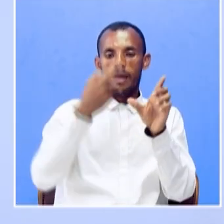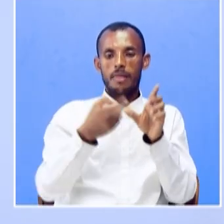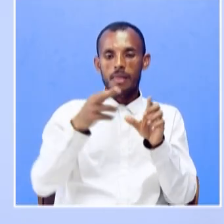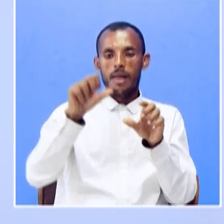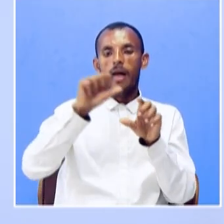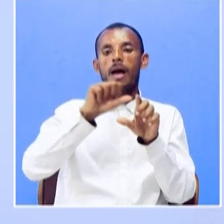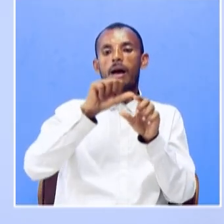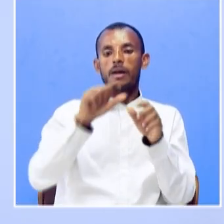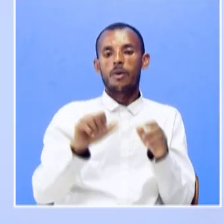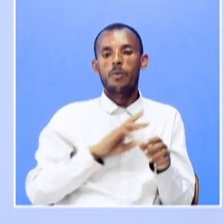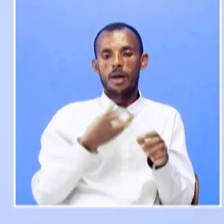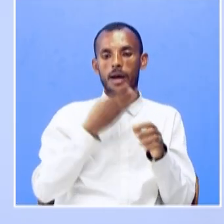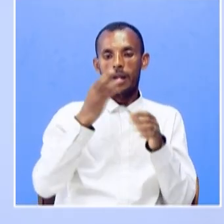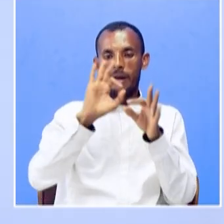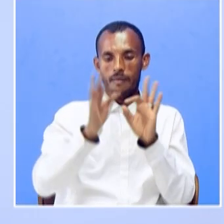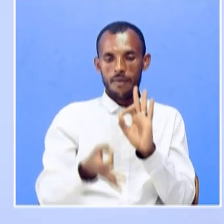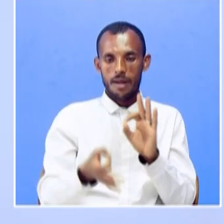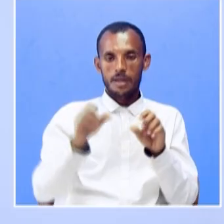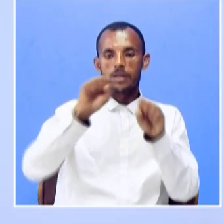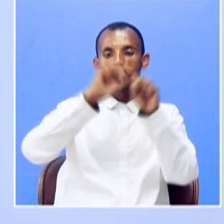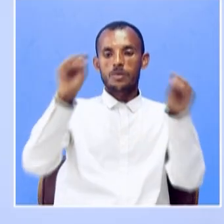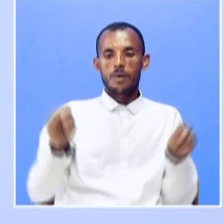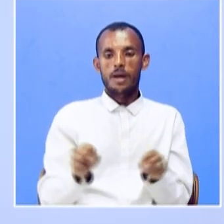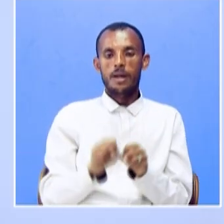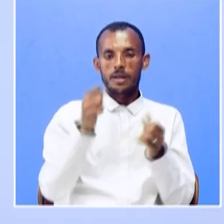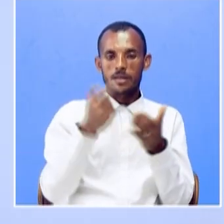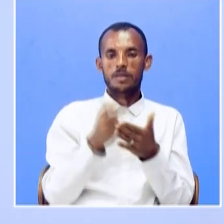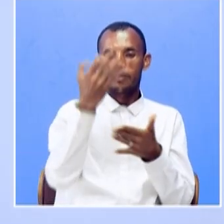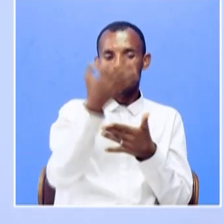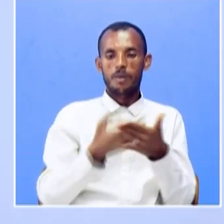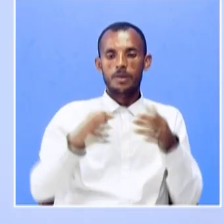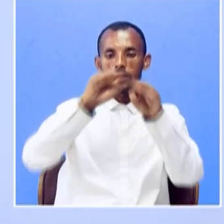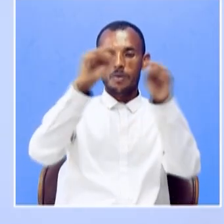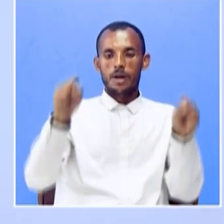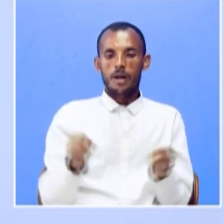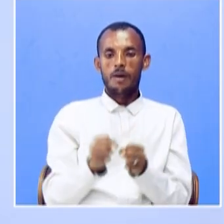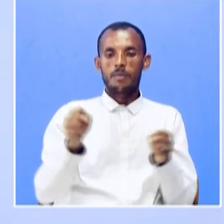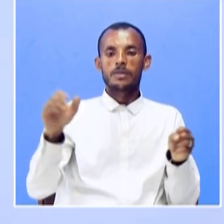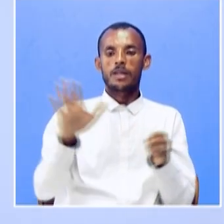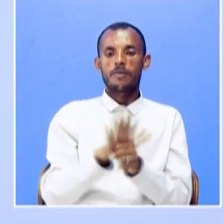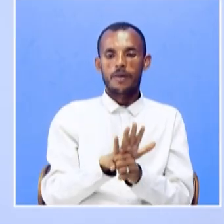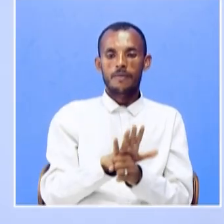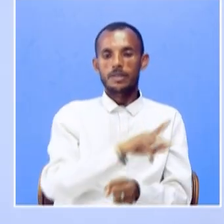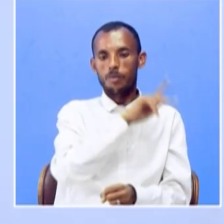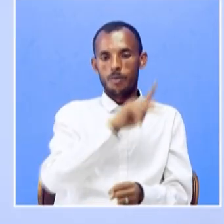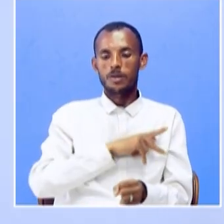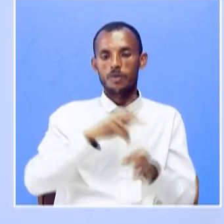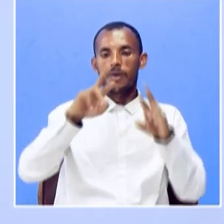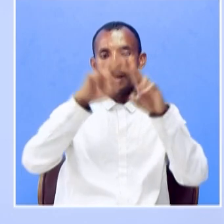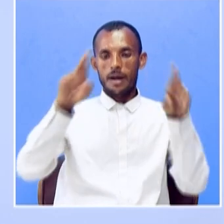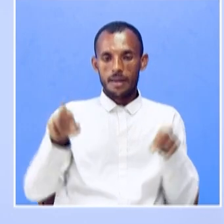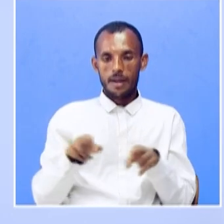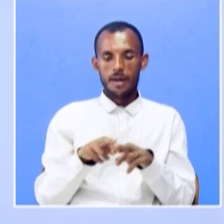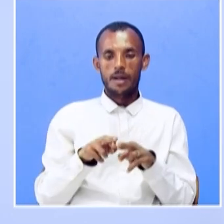square. Therefore, we can define square in this form. Square is, it satisfies the properties of rectangle, the properties of